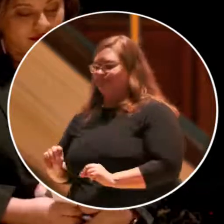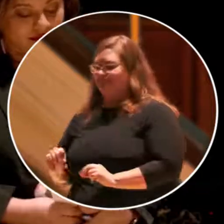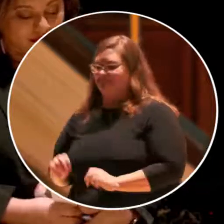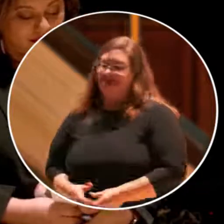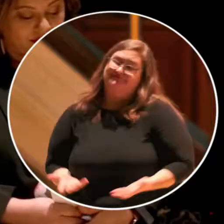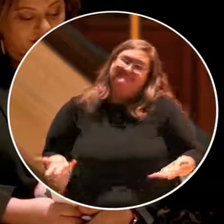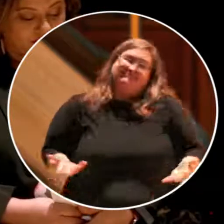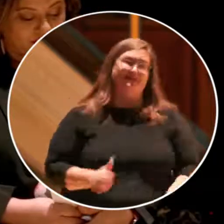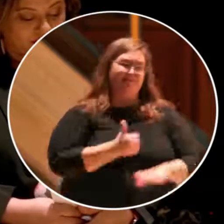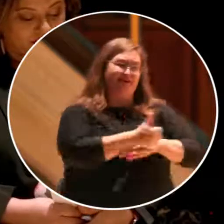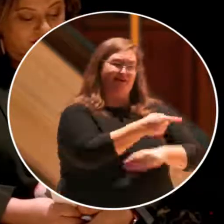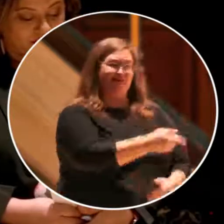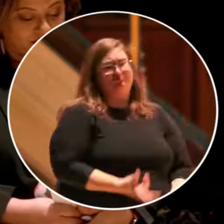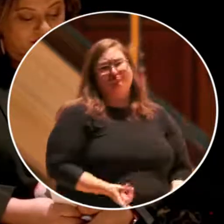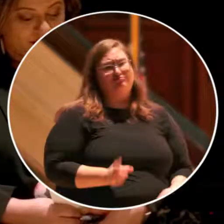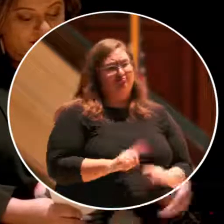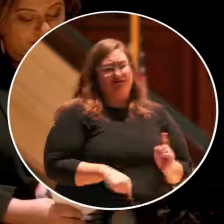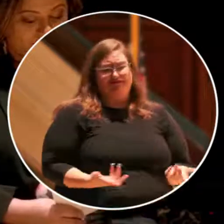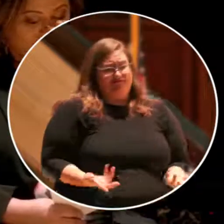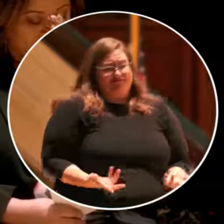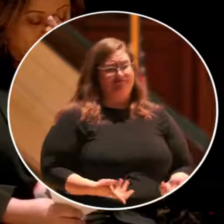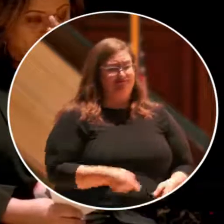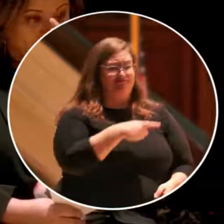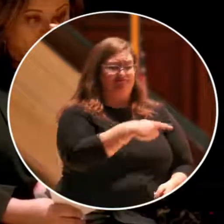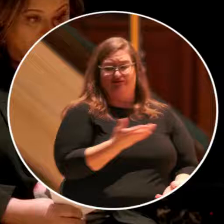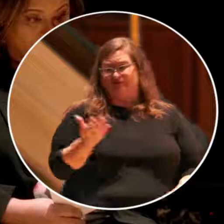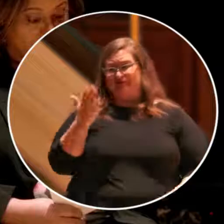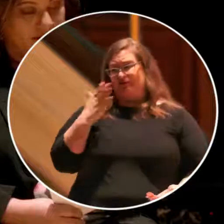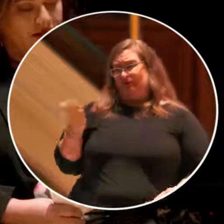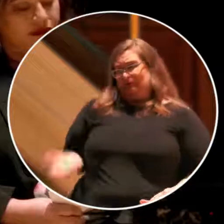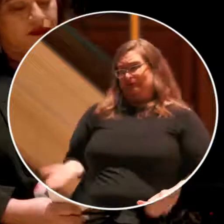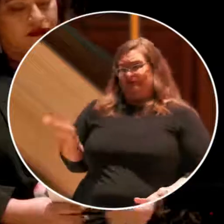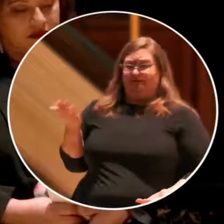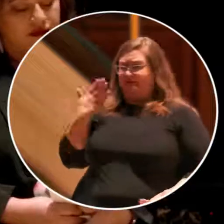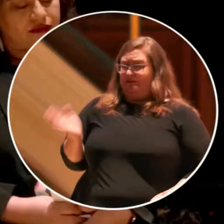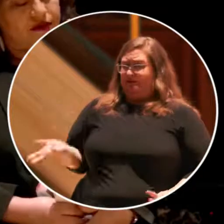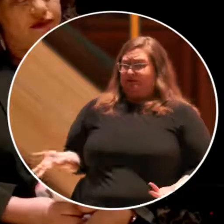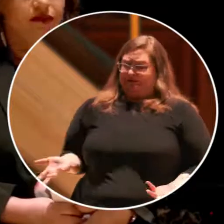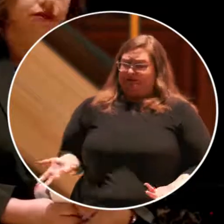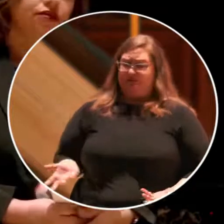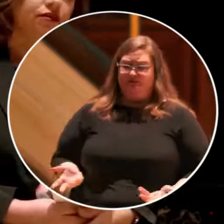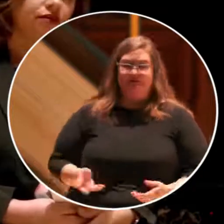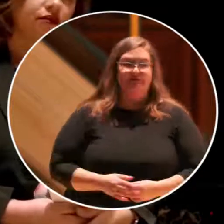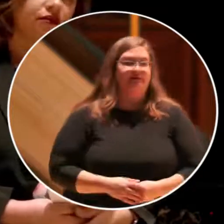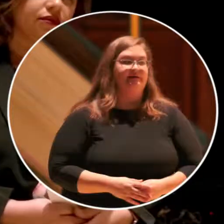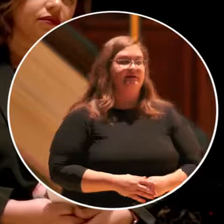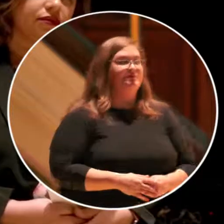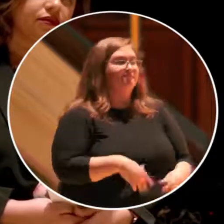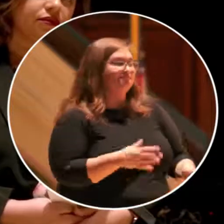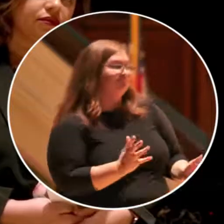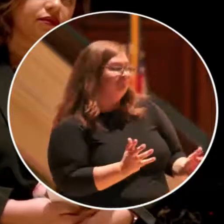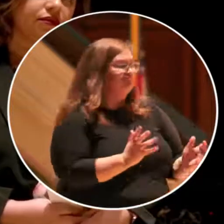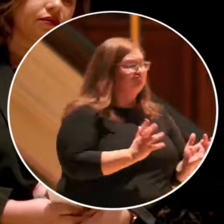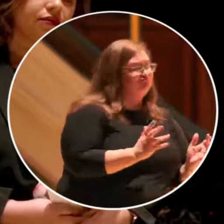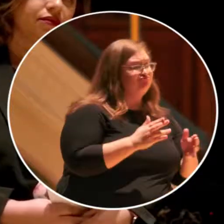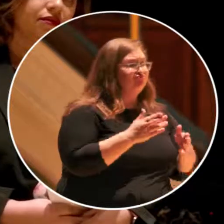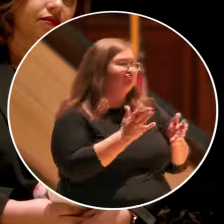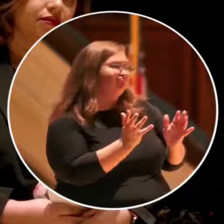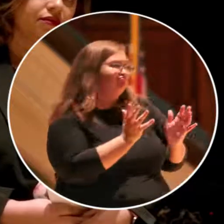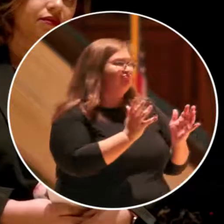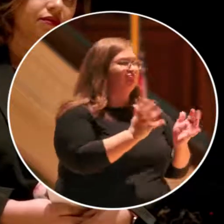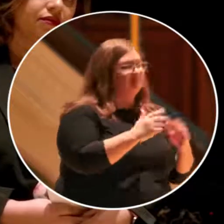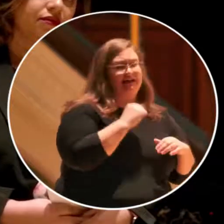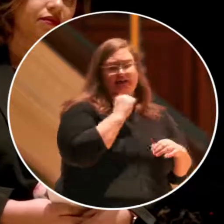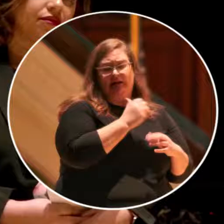blame her? Who was I? She didn't know me. I made small talk and we said goodbye. I felt